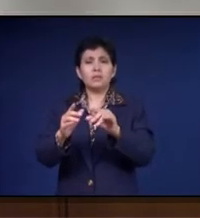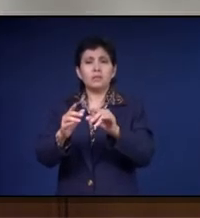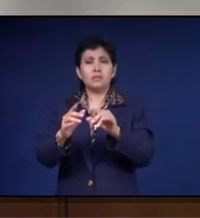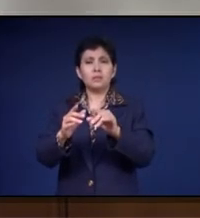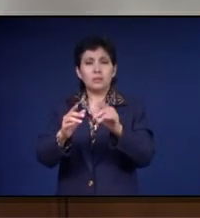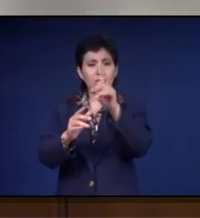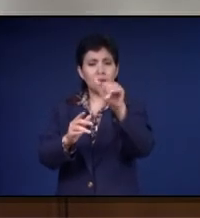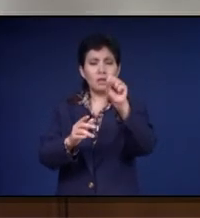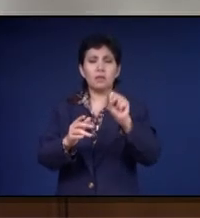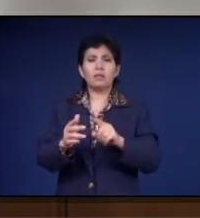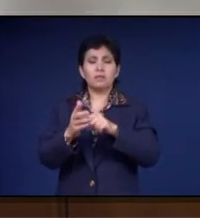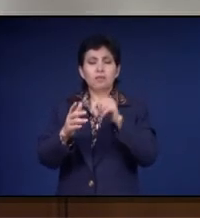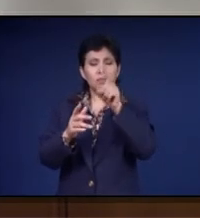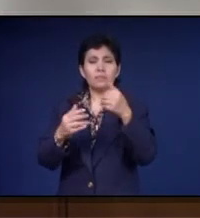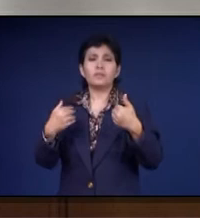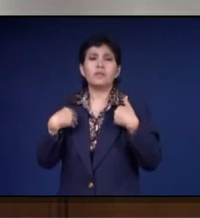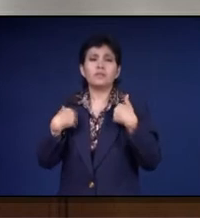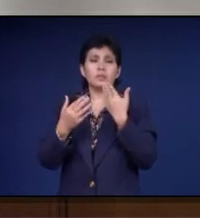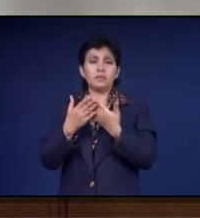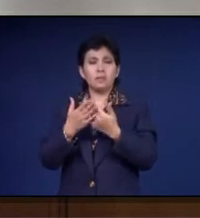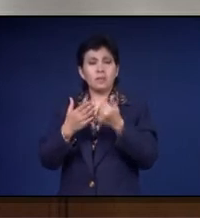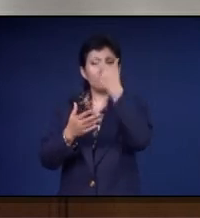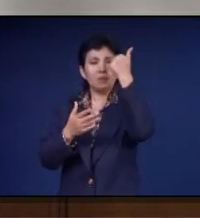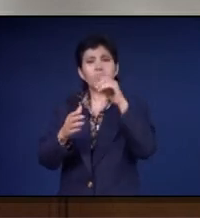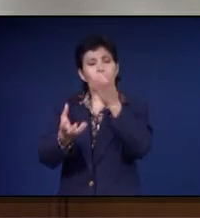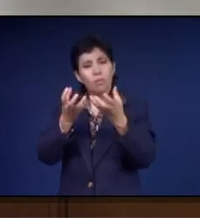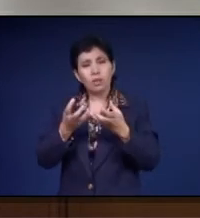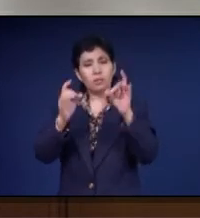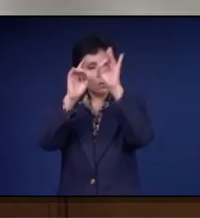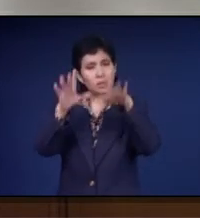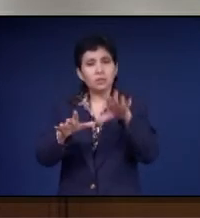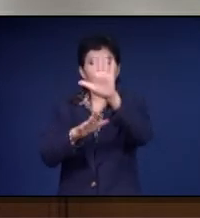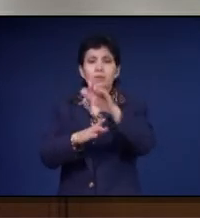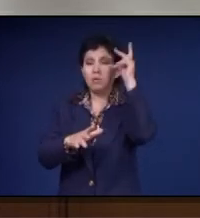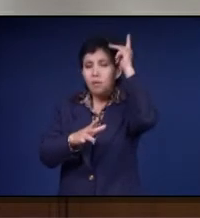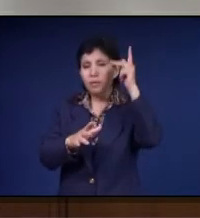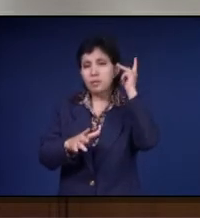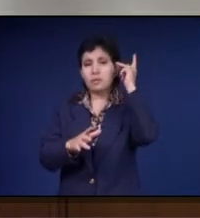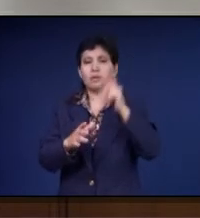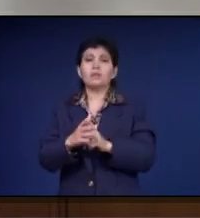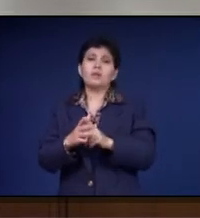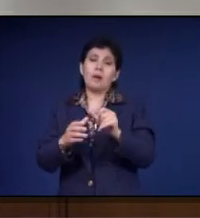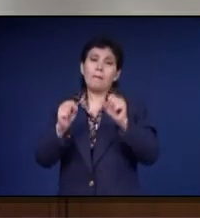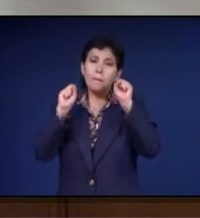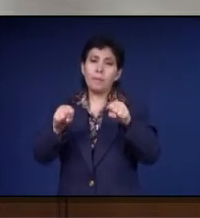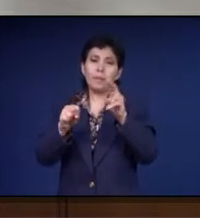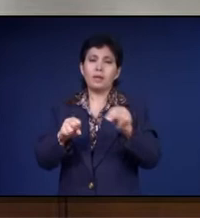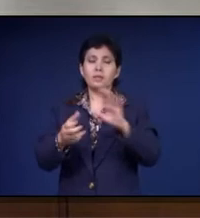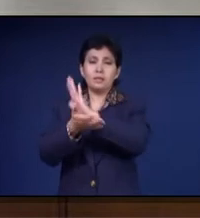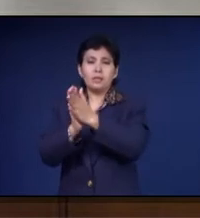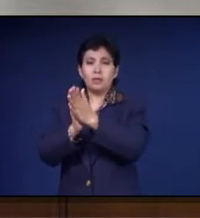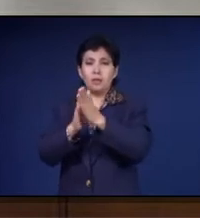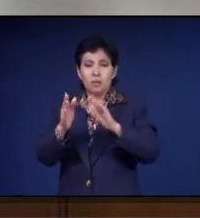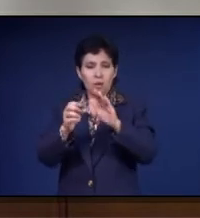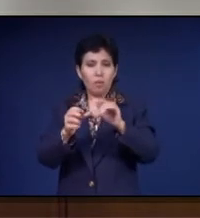good if you have a control group. So that in this case, you want to test their cognitive ability. So one studies the whole